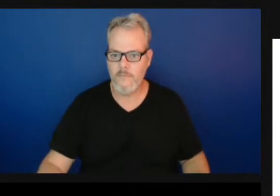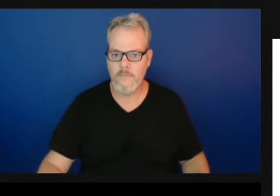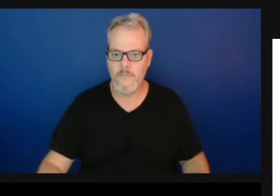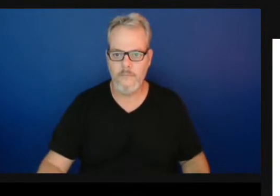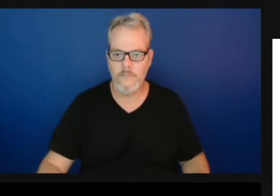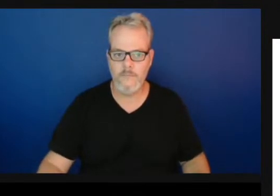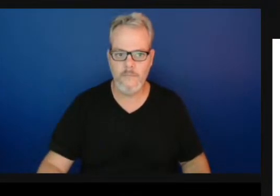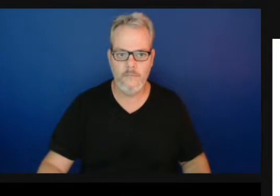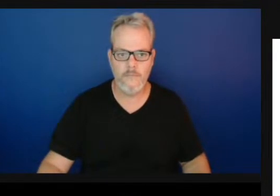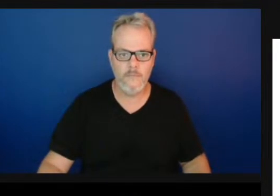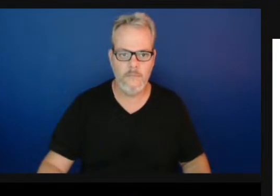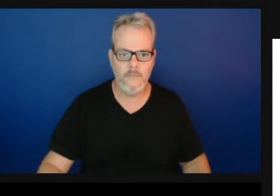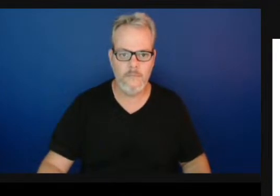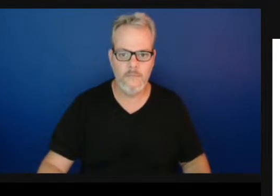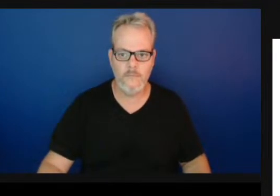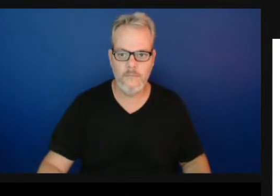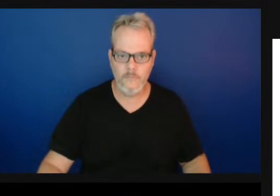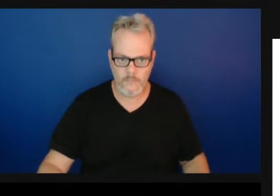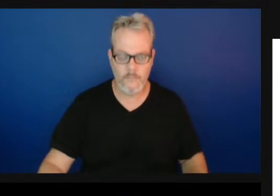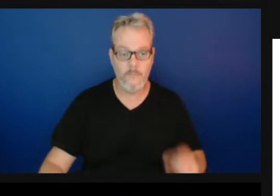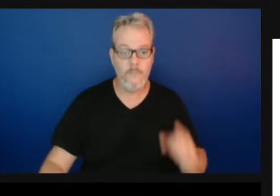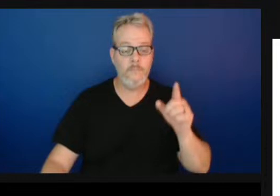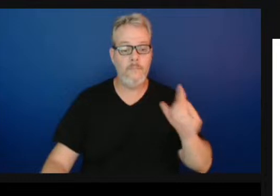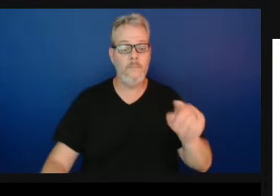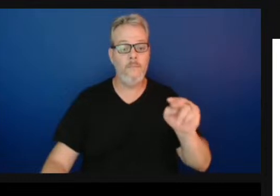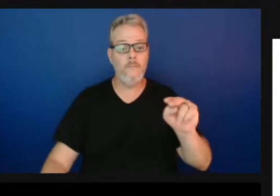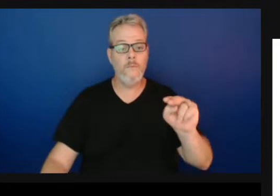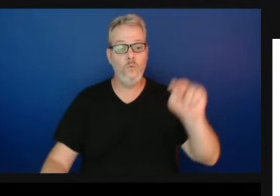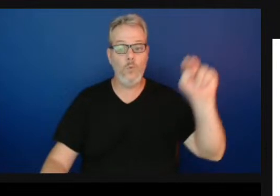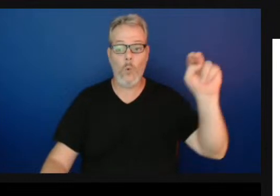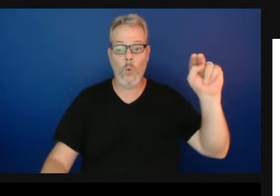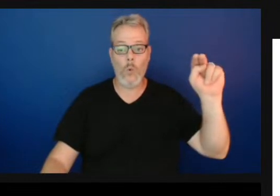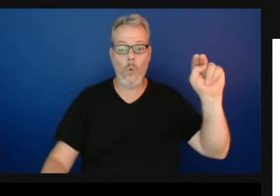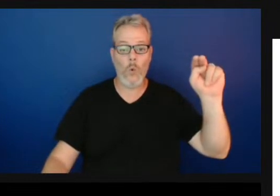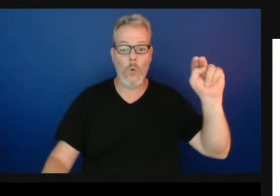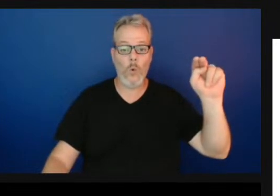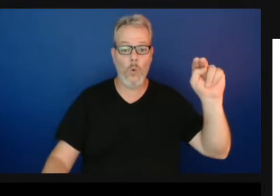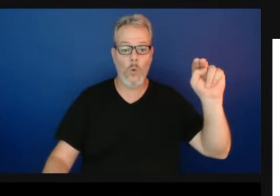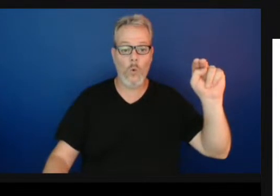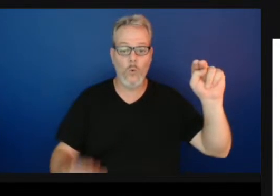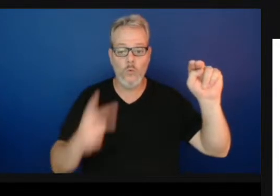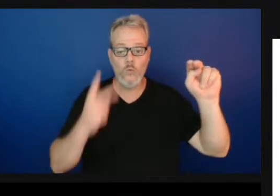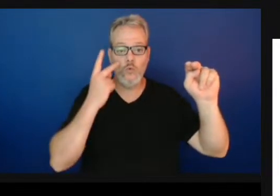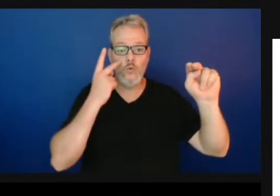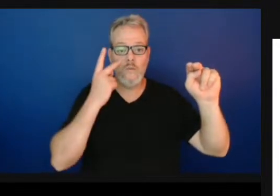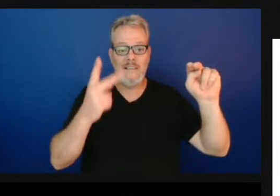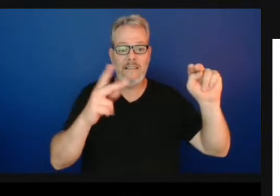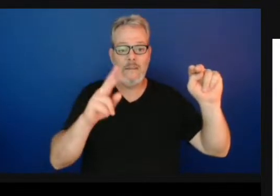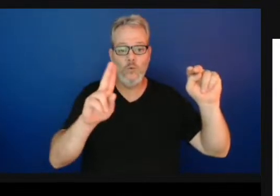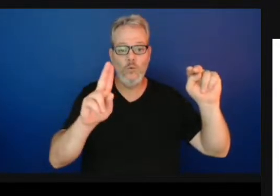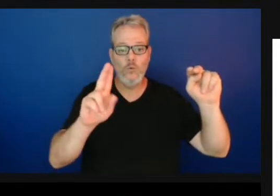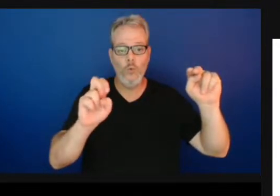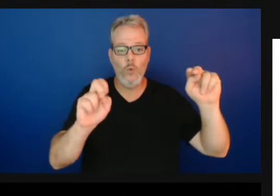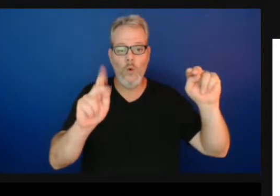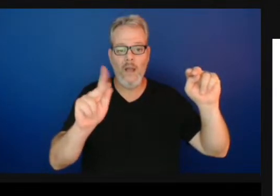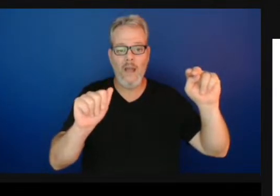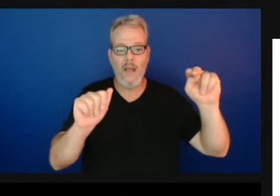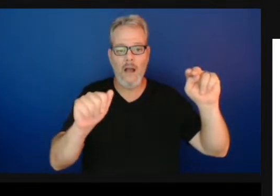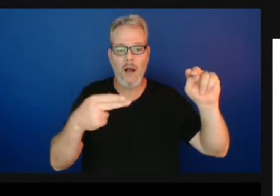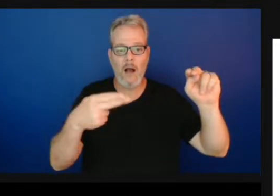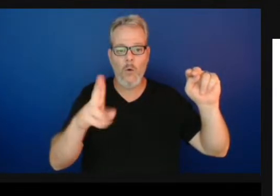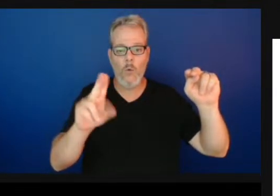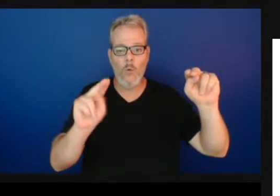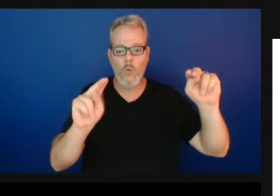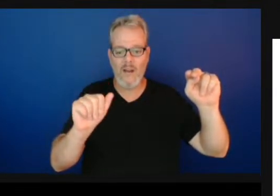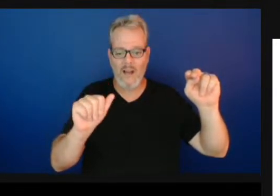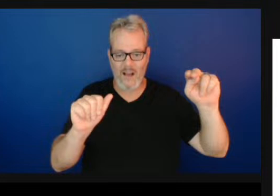stations at the north edge of Wikahuna, what we can say is The stations at the summit are all dropping down,